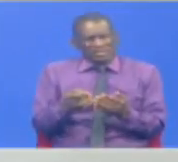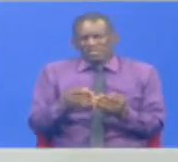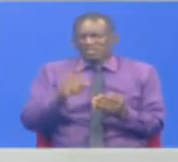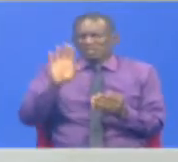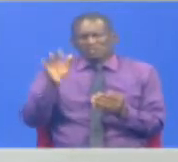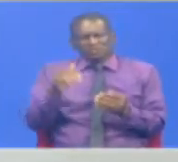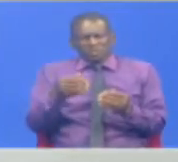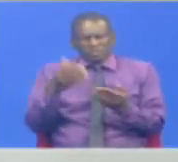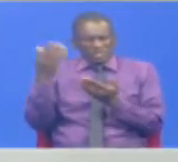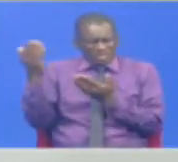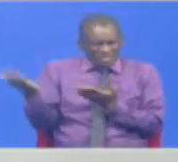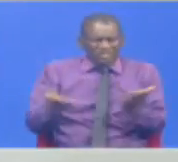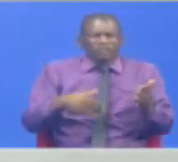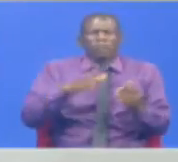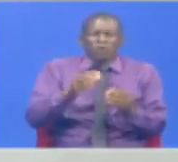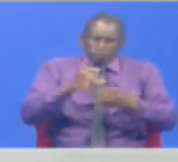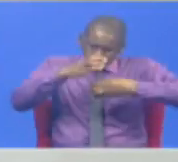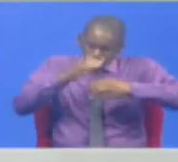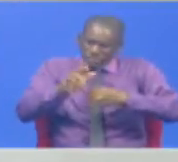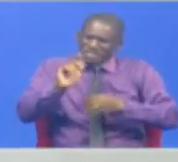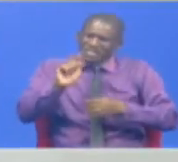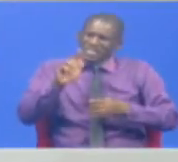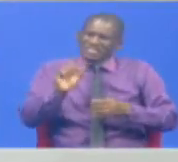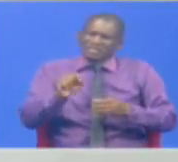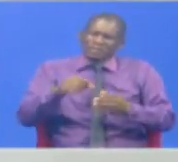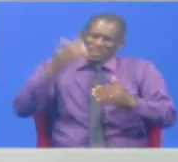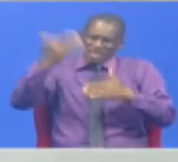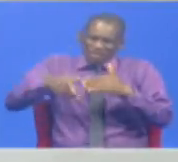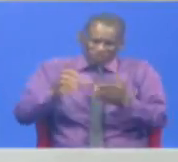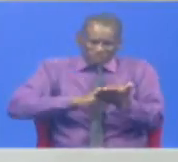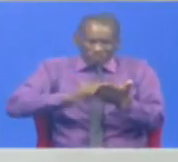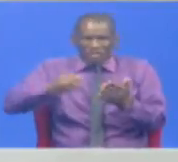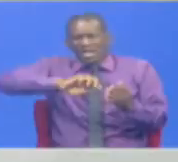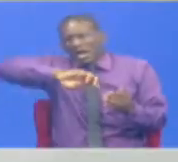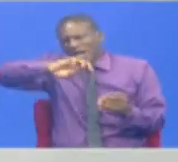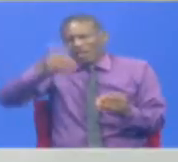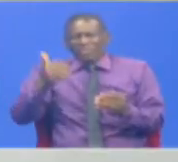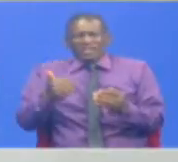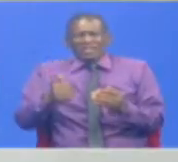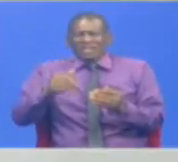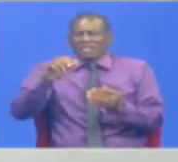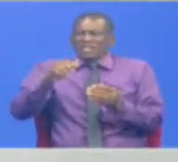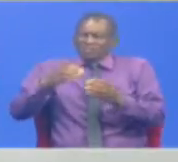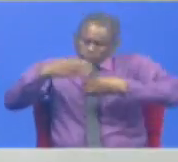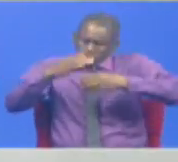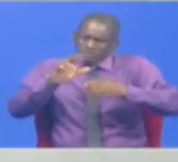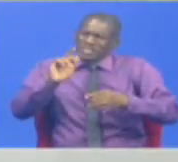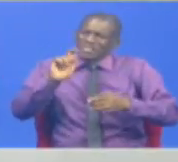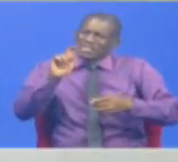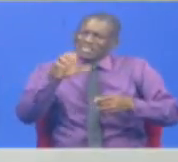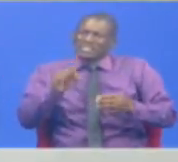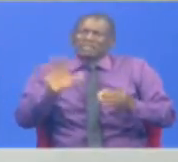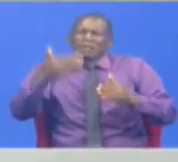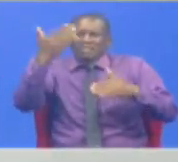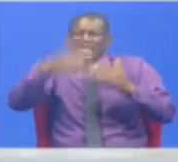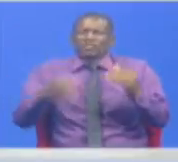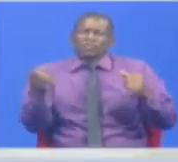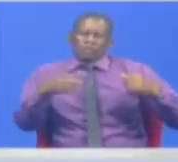some more kits by the end of this week and some more towards the end of September.